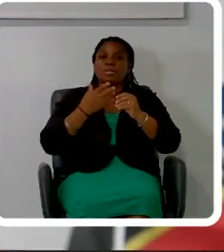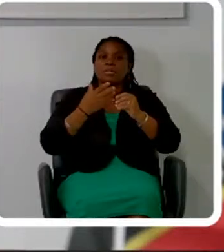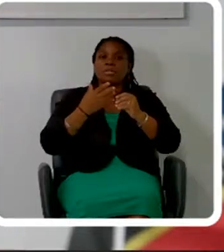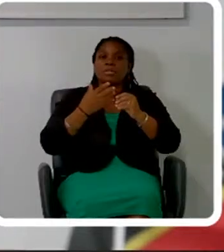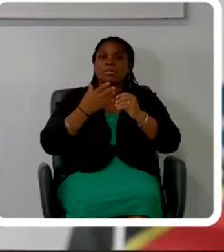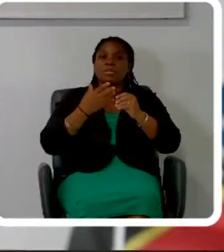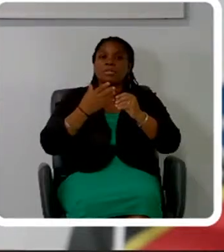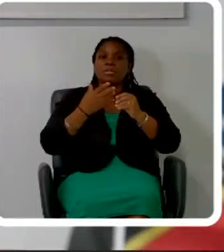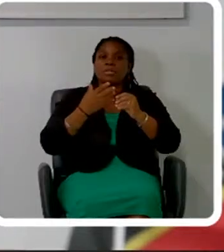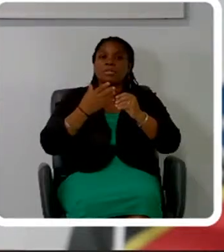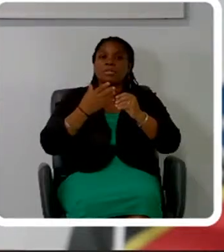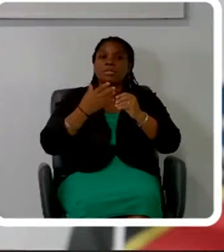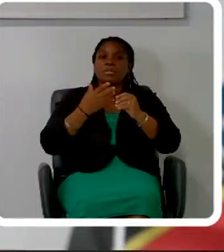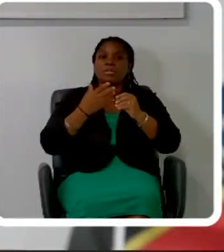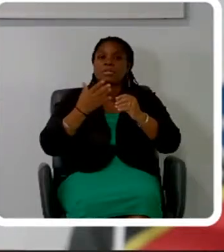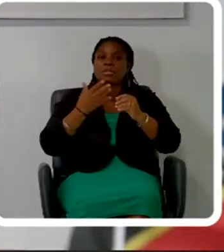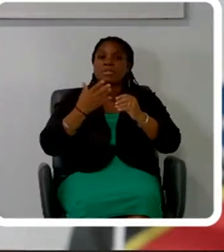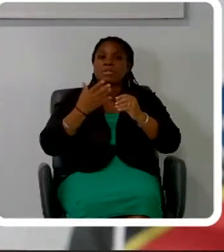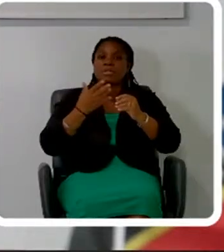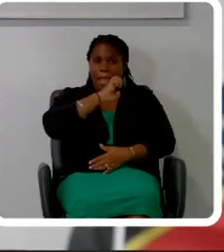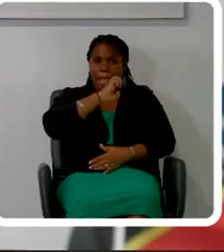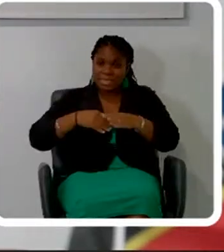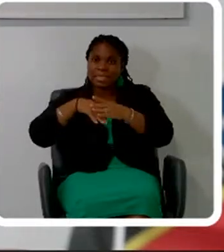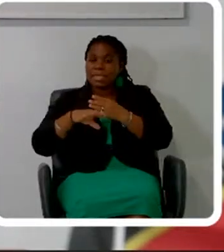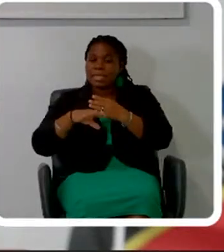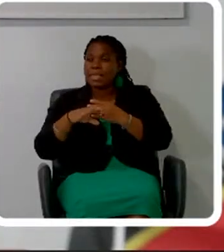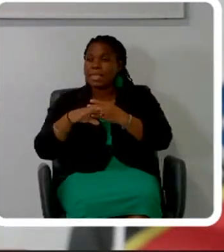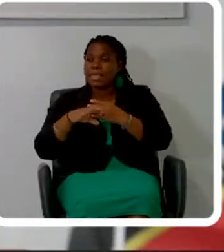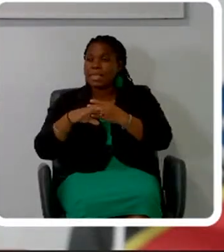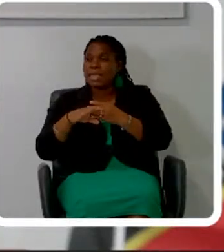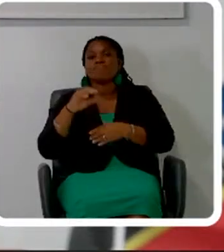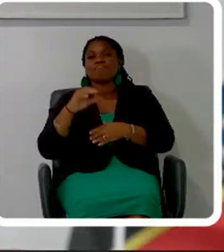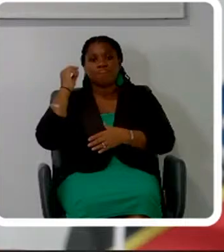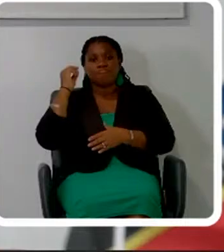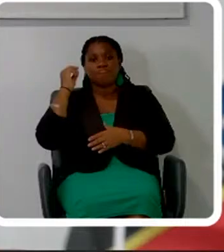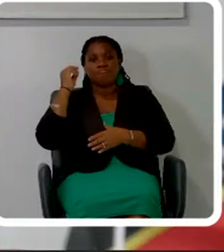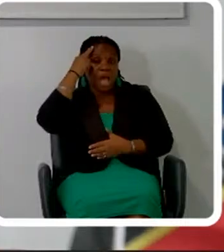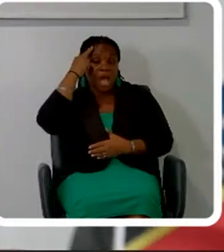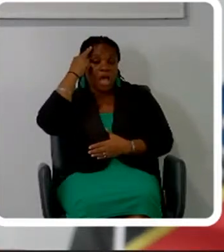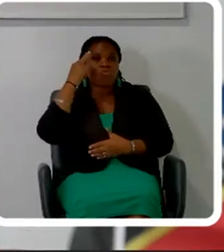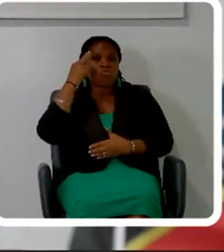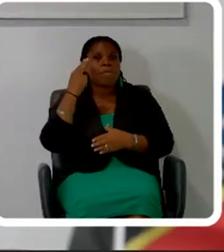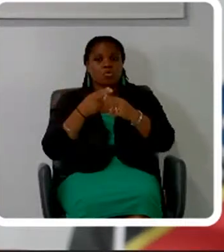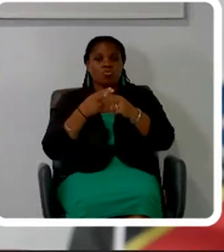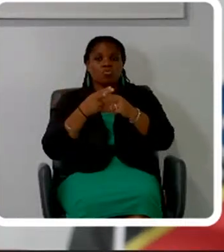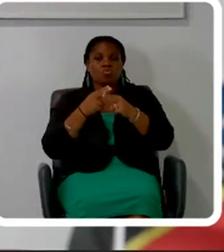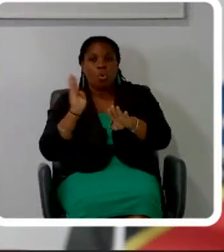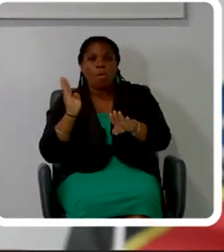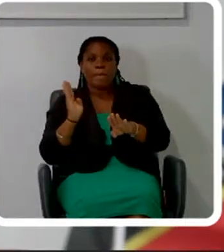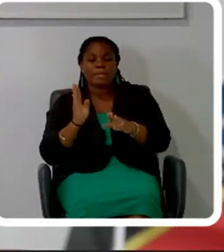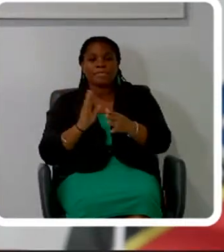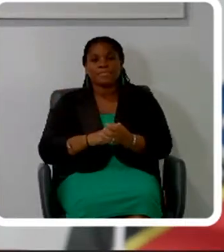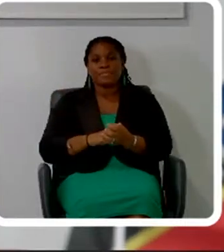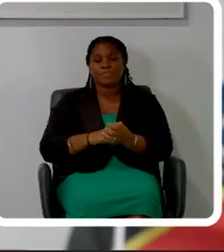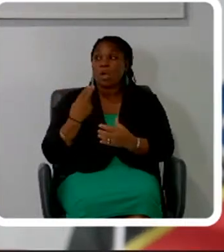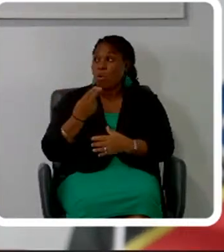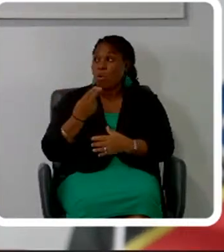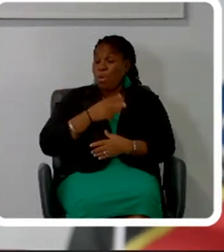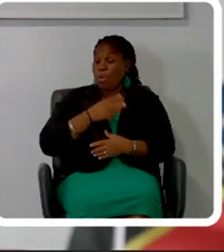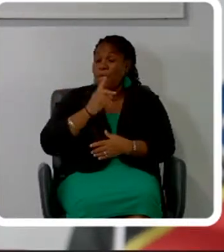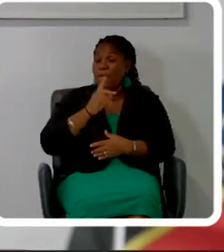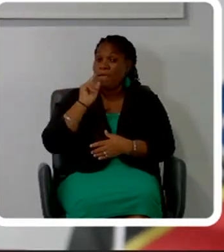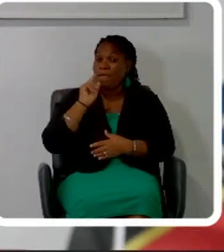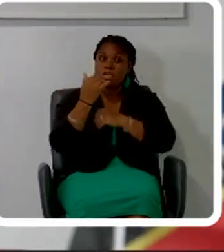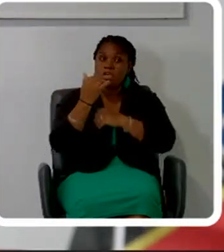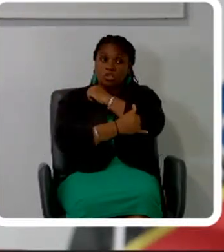Saudi Arabia, which they have accepted. So I can say that our embassy in Saudi Arabia will be opened very soon. And we are the first country in